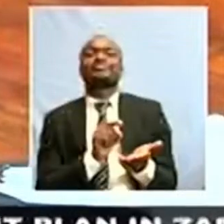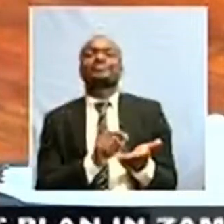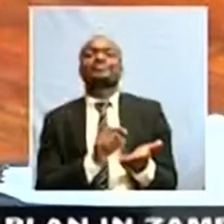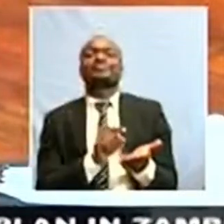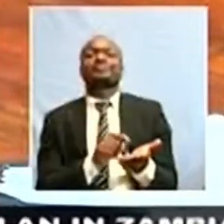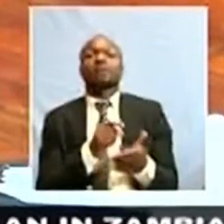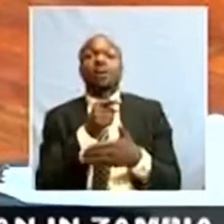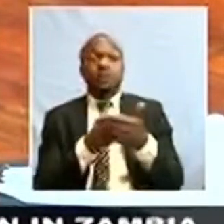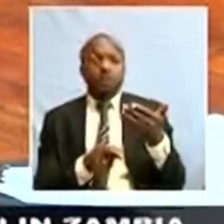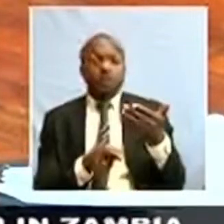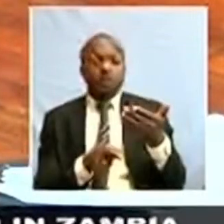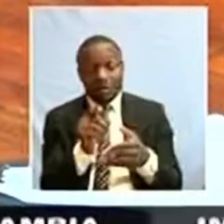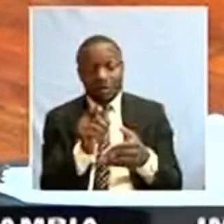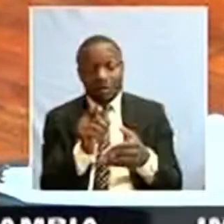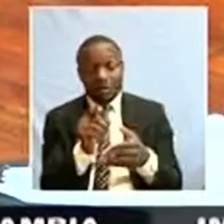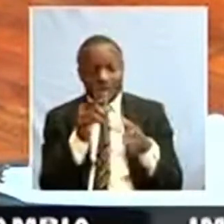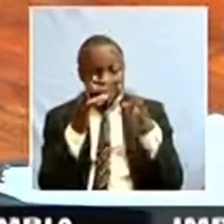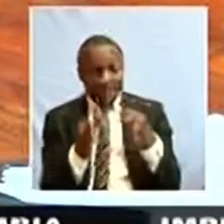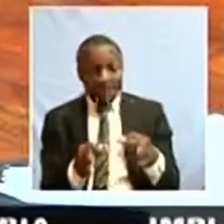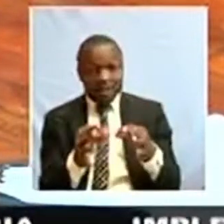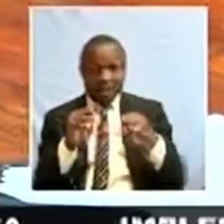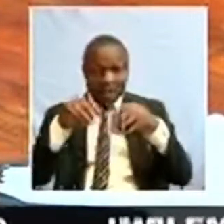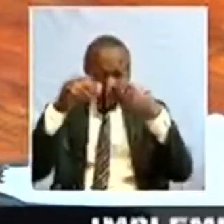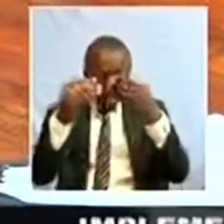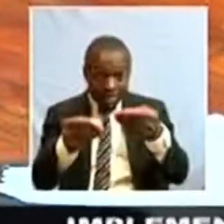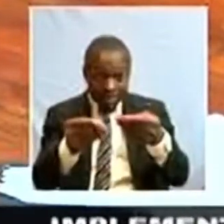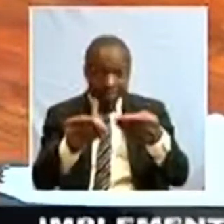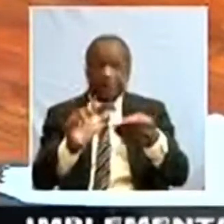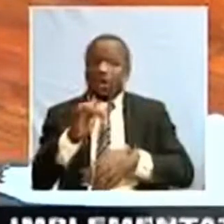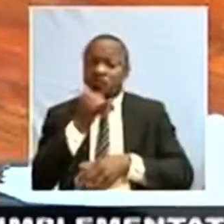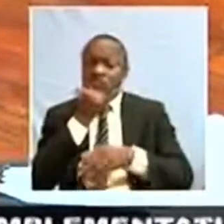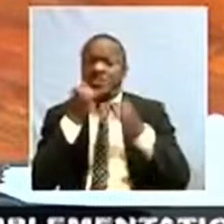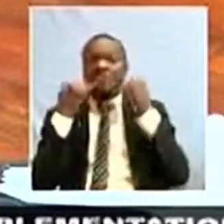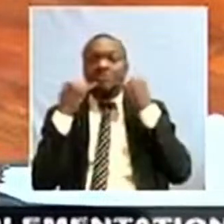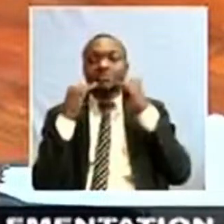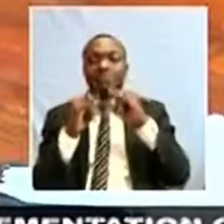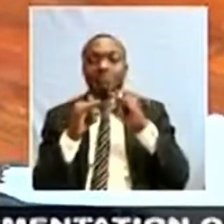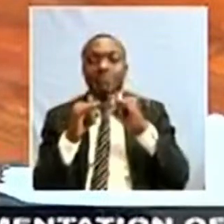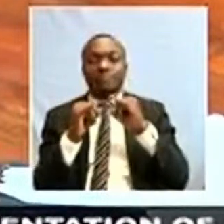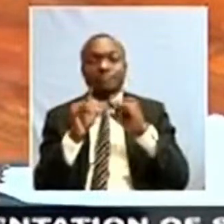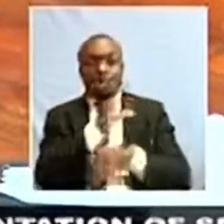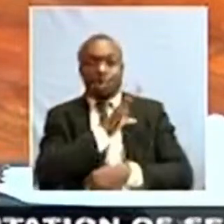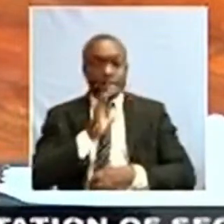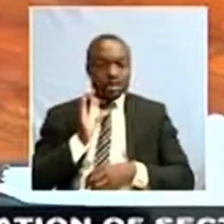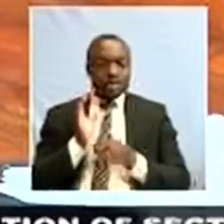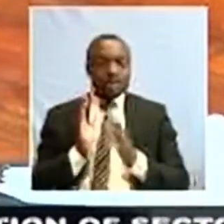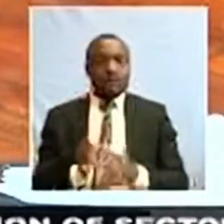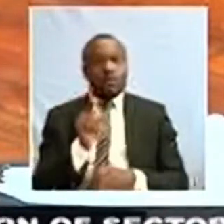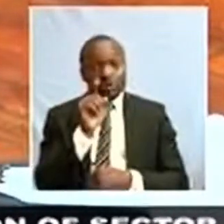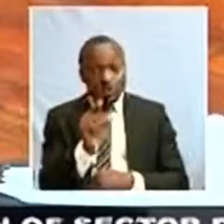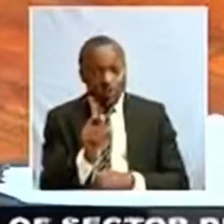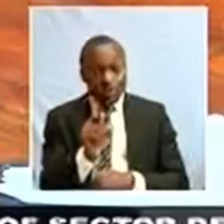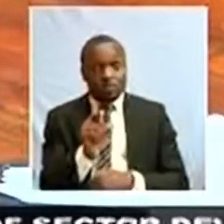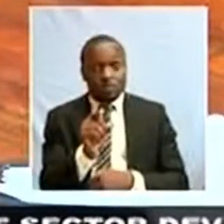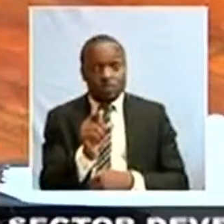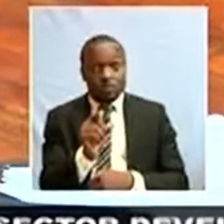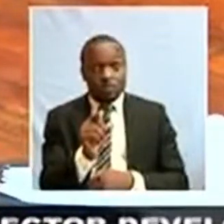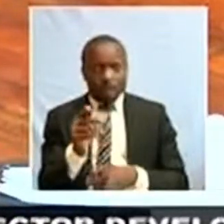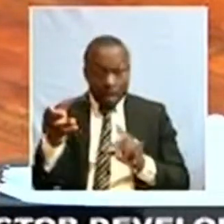basically that is what, because you be the one to, if you are given wrong information by the councillors, you will be the one who will be